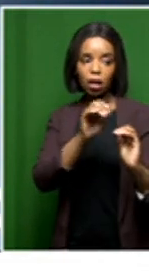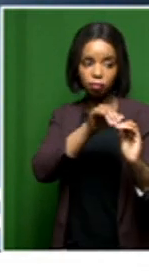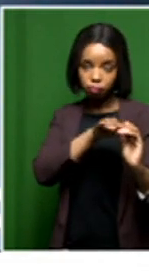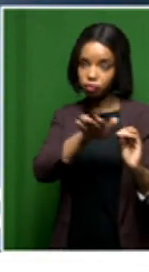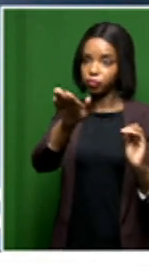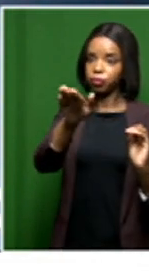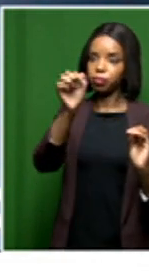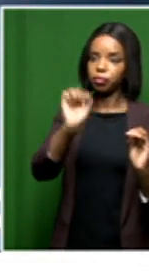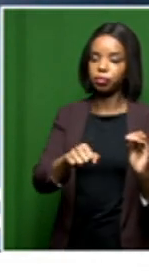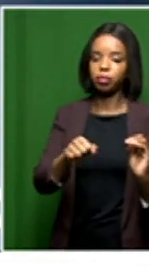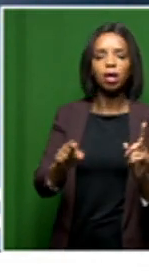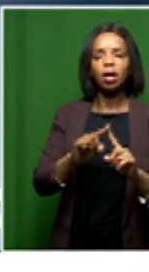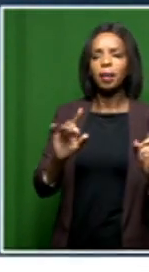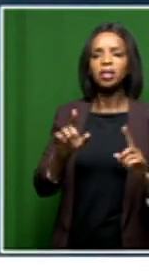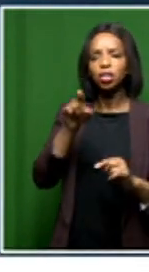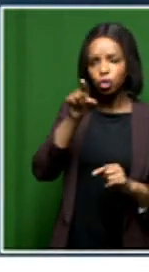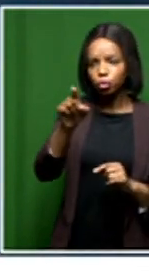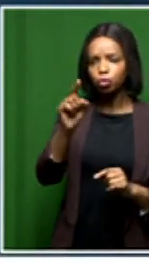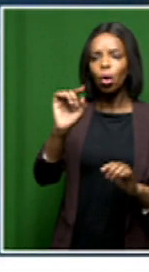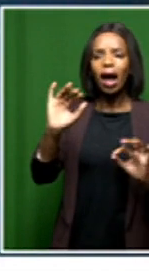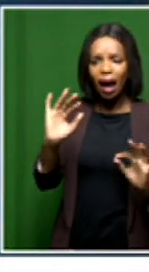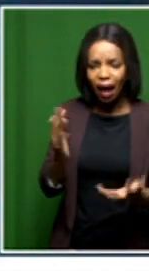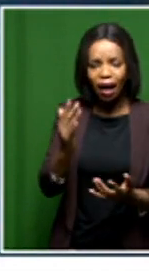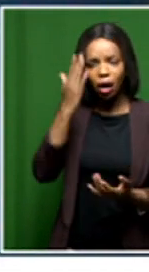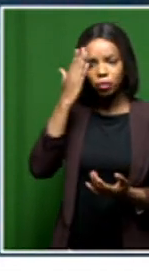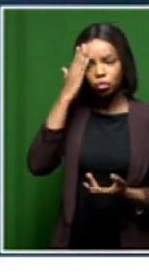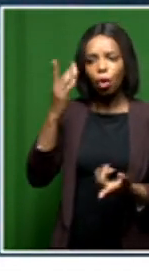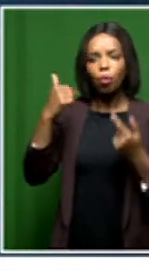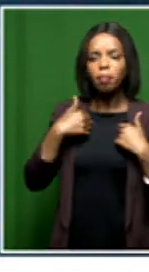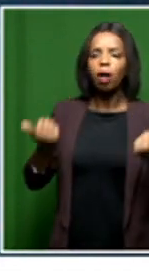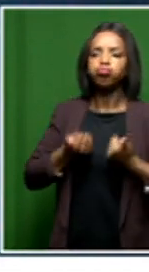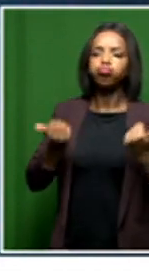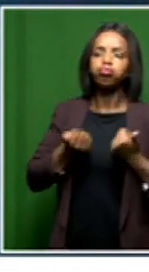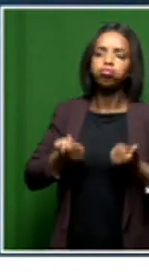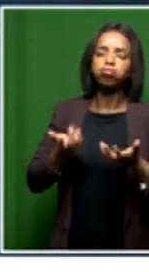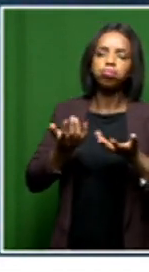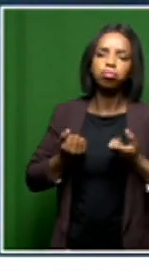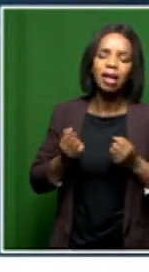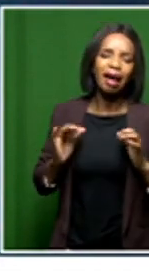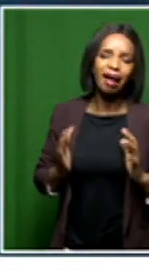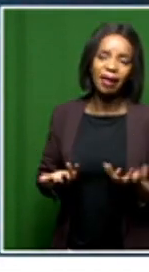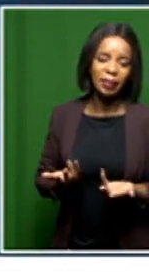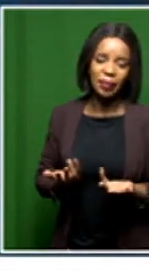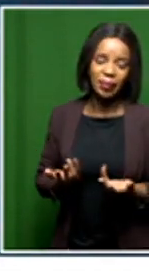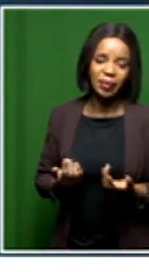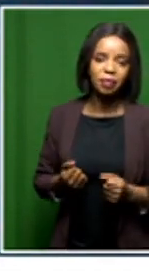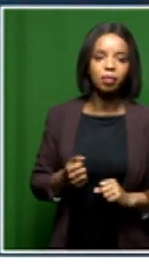it? Well, in terms of the system, currently the legislation provides for